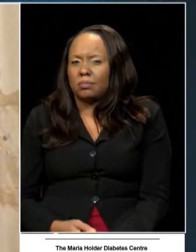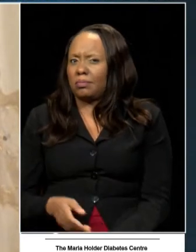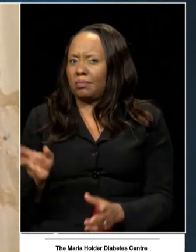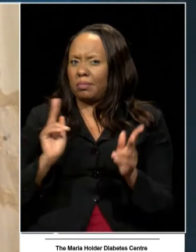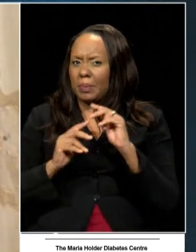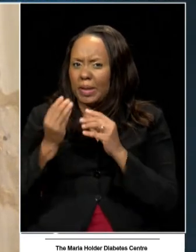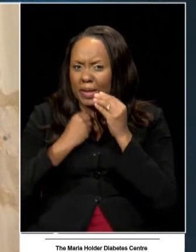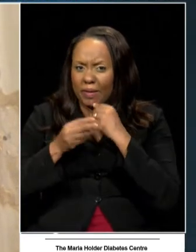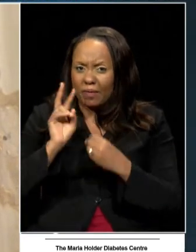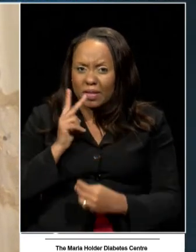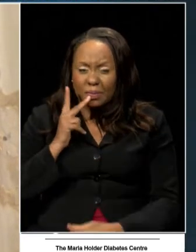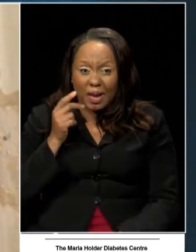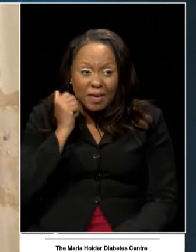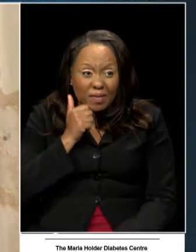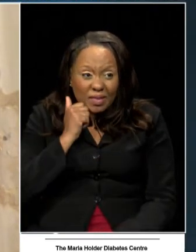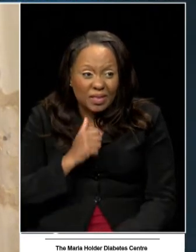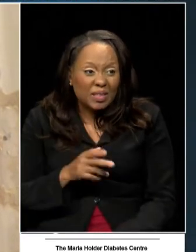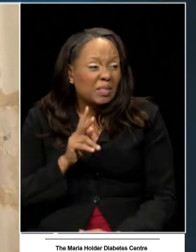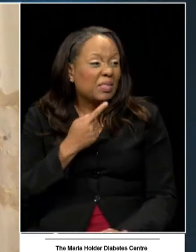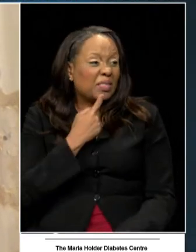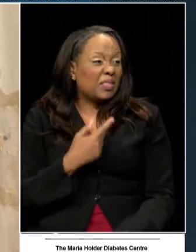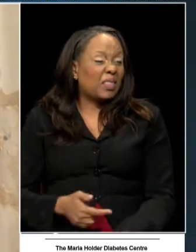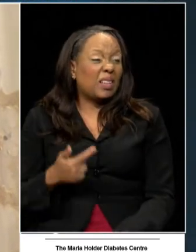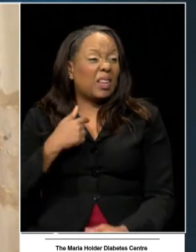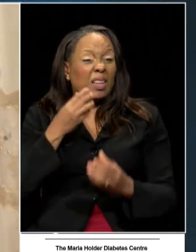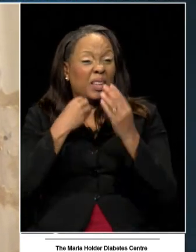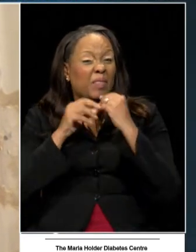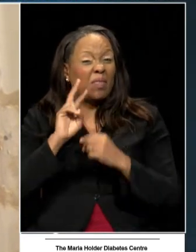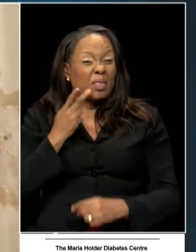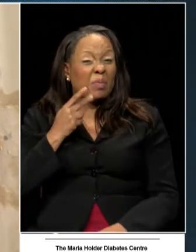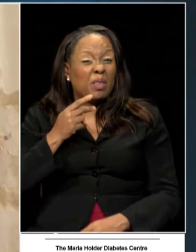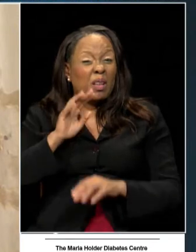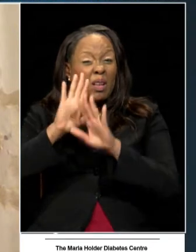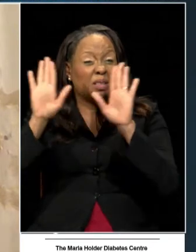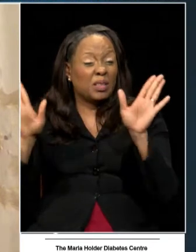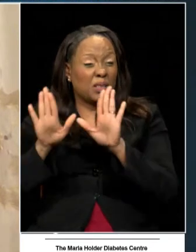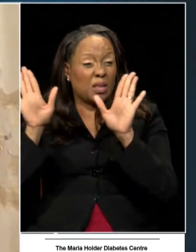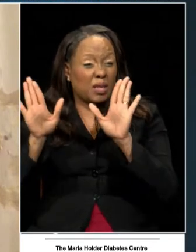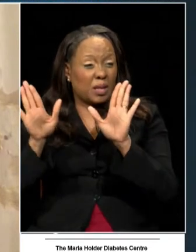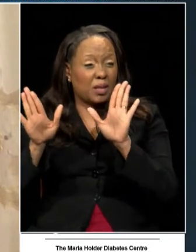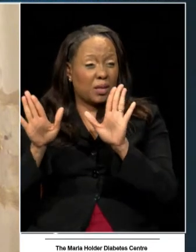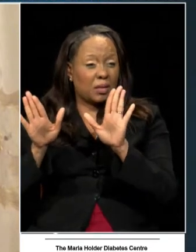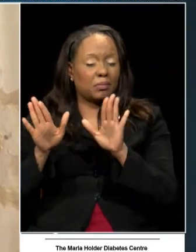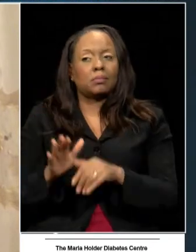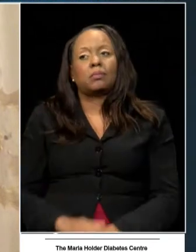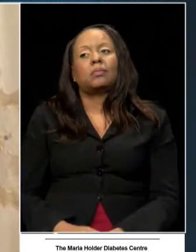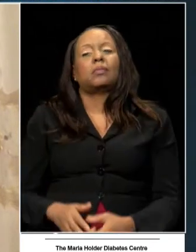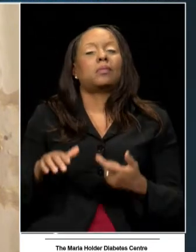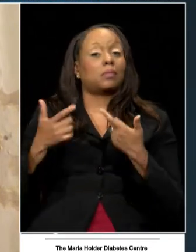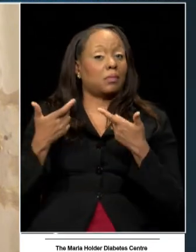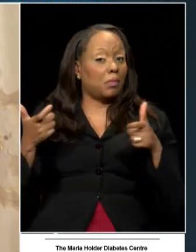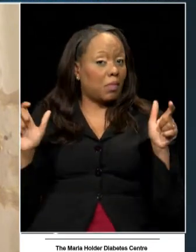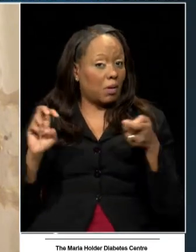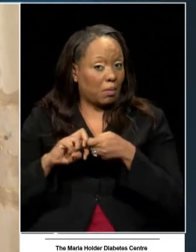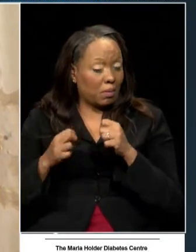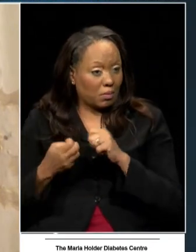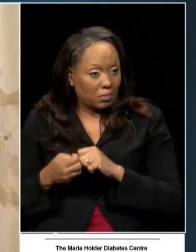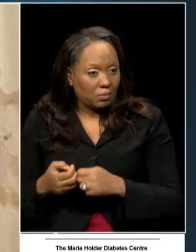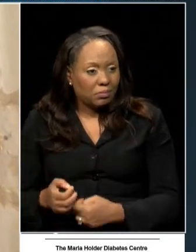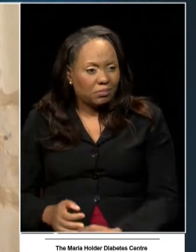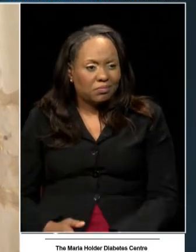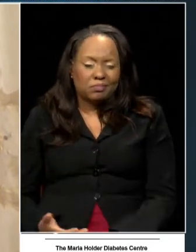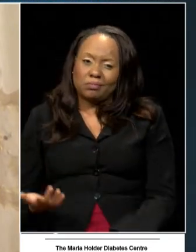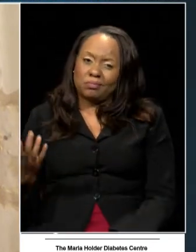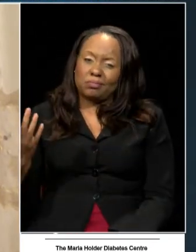every day? People usually mm-hmm. tell me, I just have vegetables on Sundays. And that is a big issue here in Barbados. And those are just some of the ways